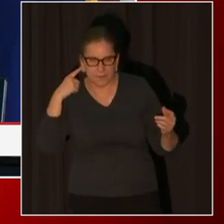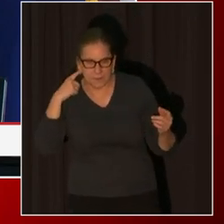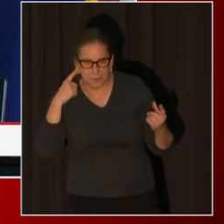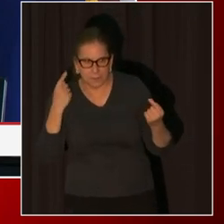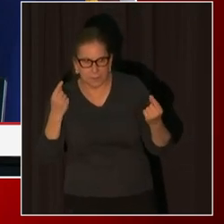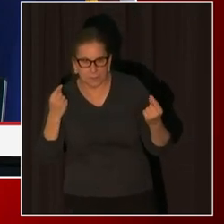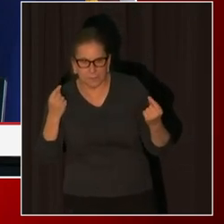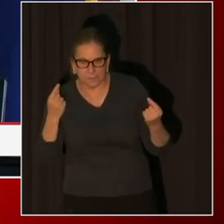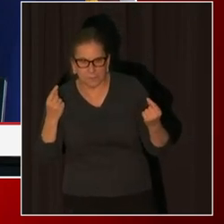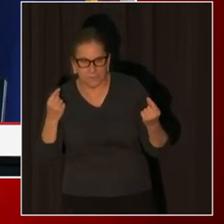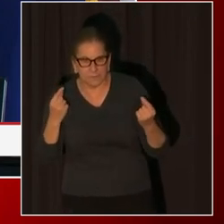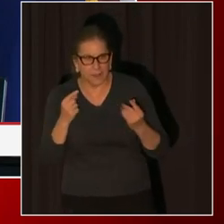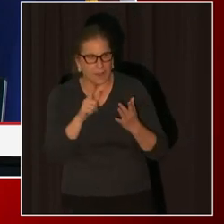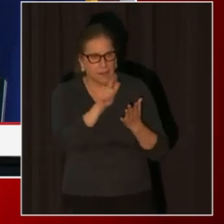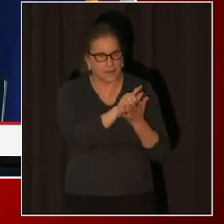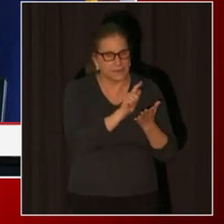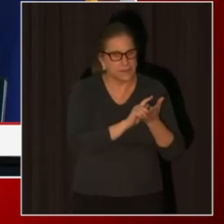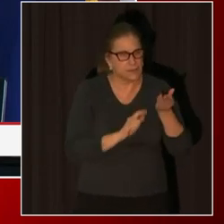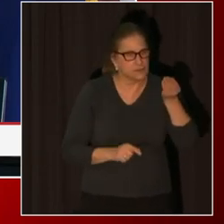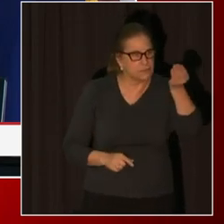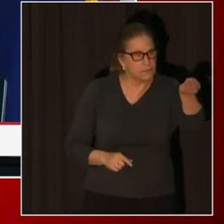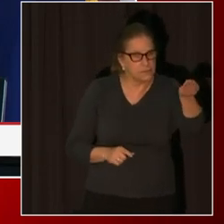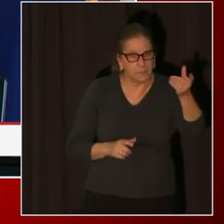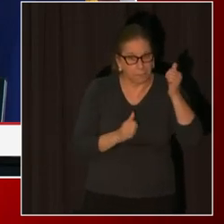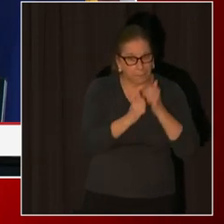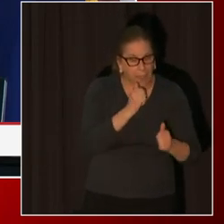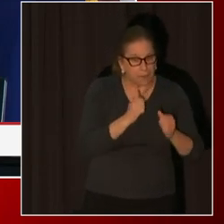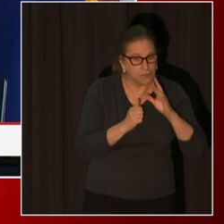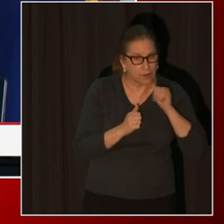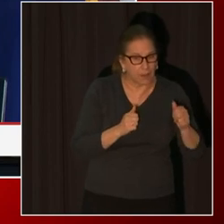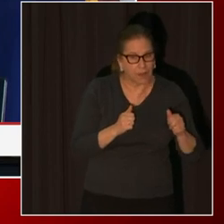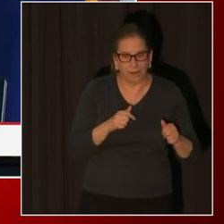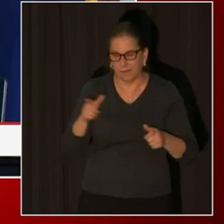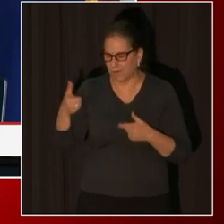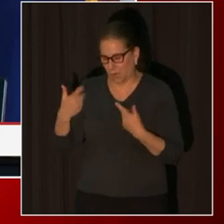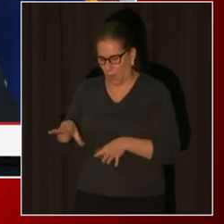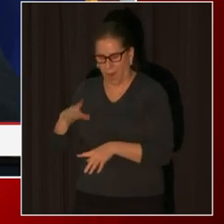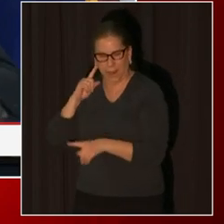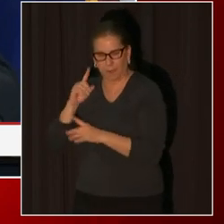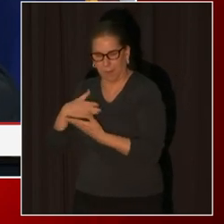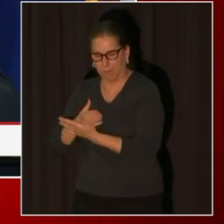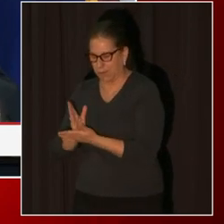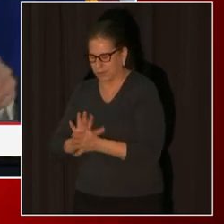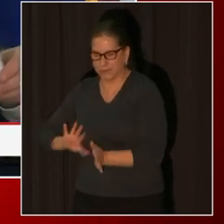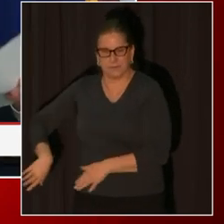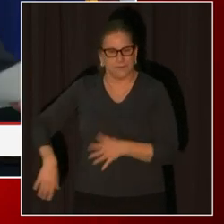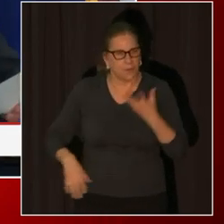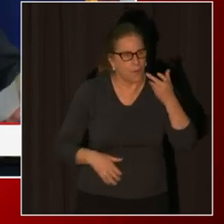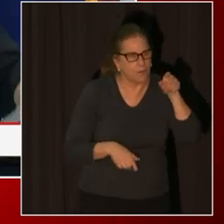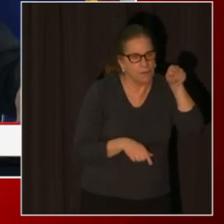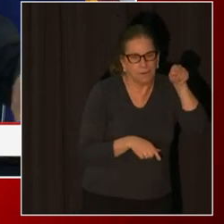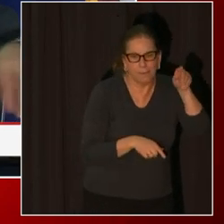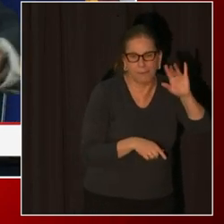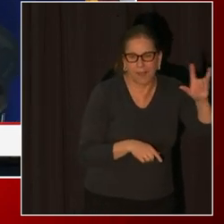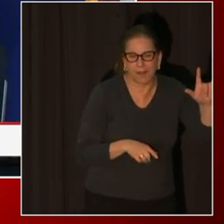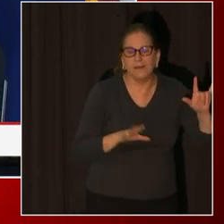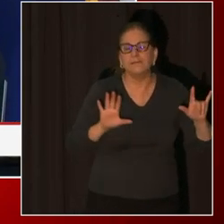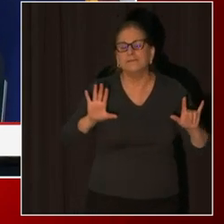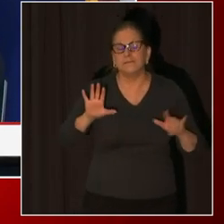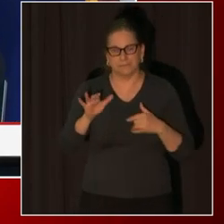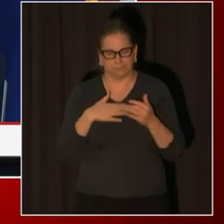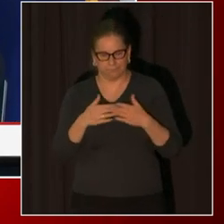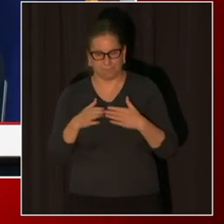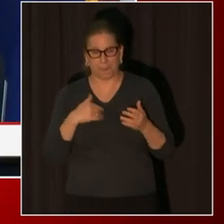budget. But we do have a meeting tomorrow where we are going to be voting on an emergency